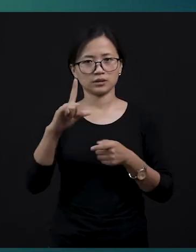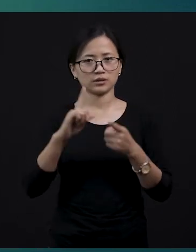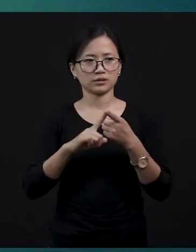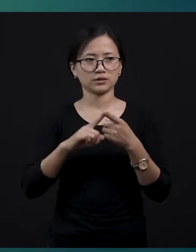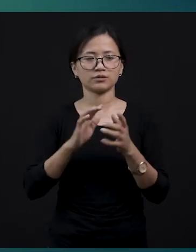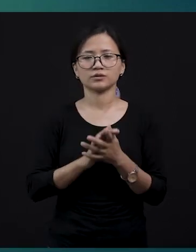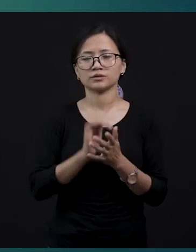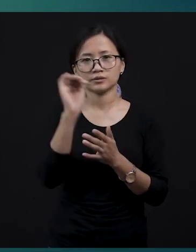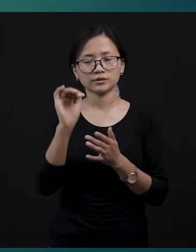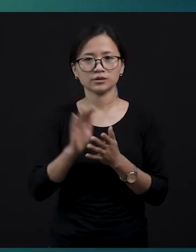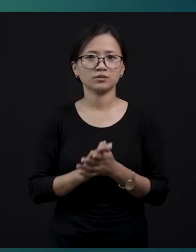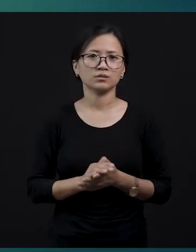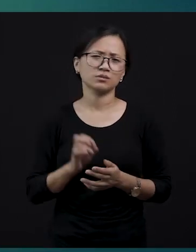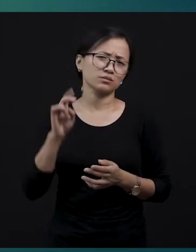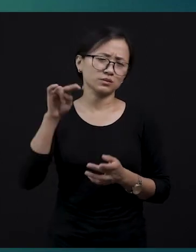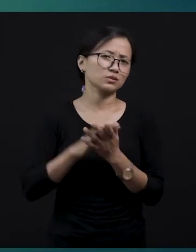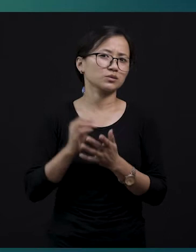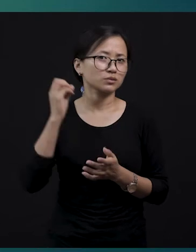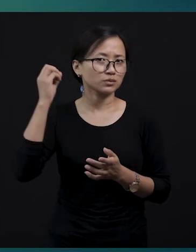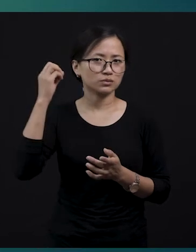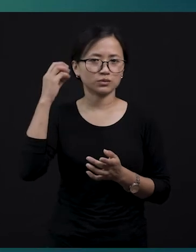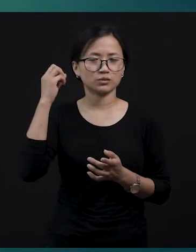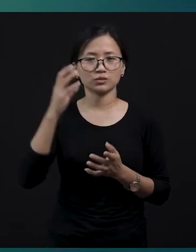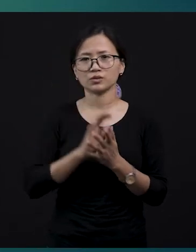to make noise. Okay, there is a snake that can